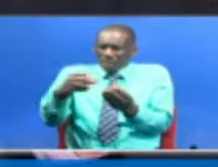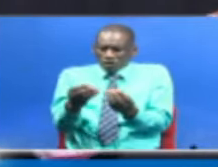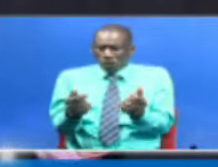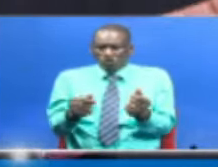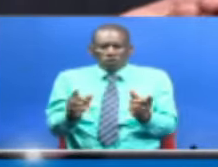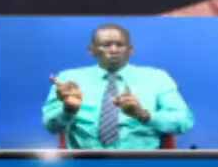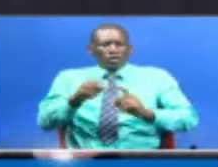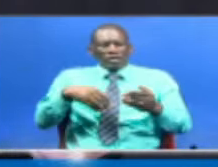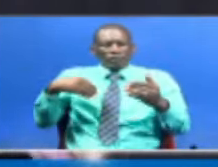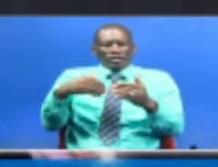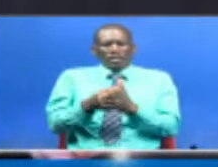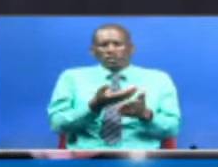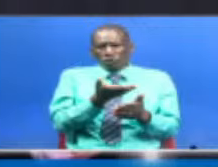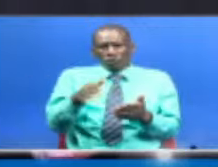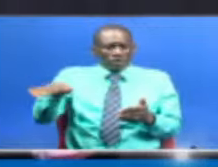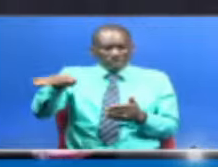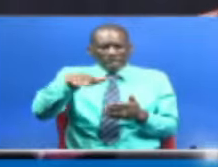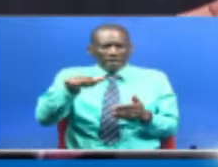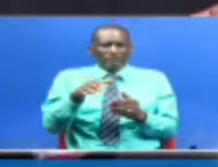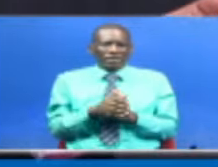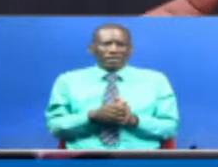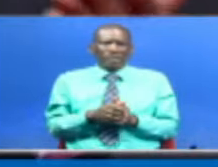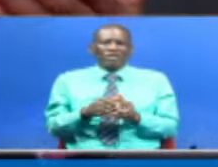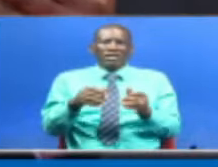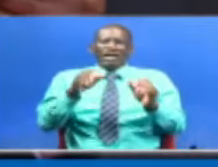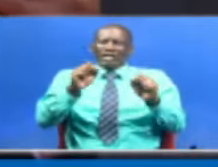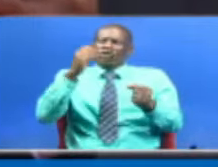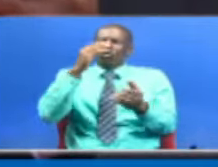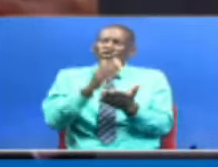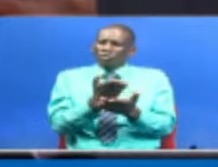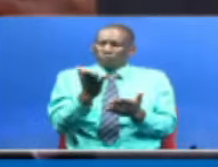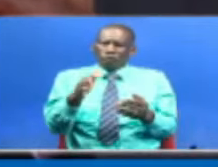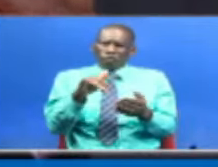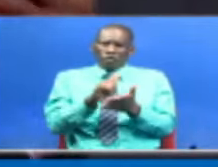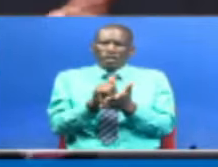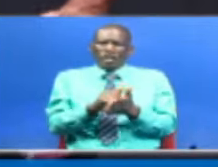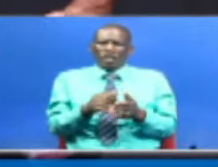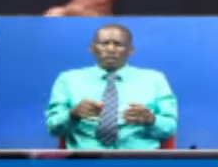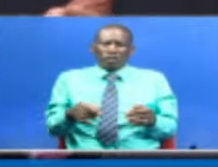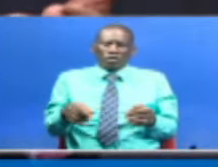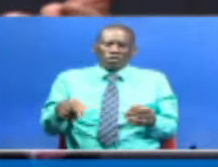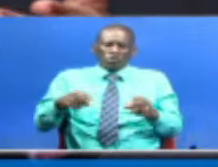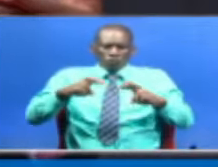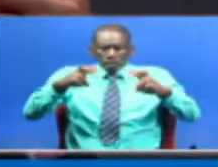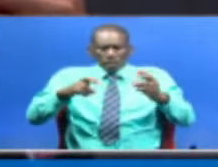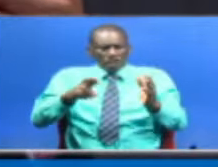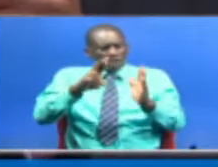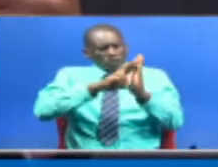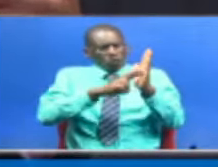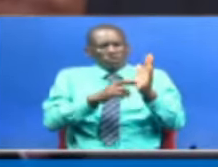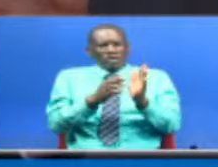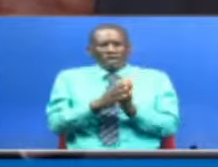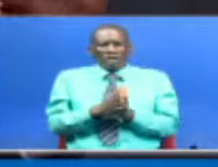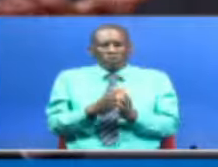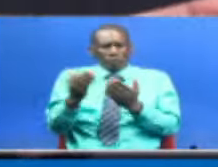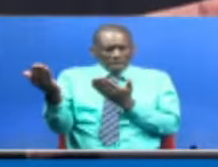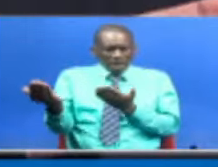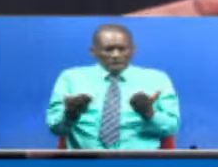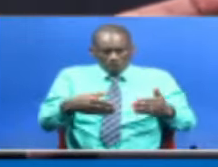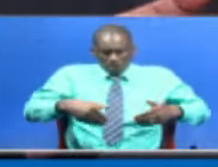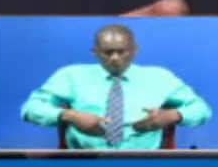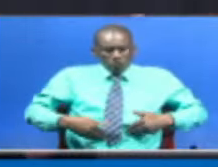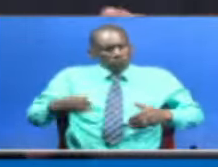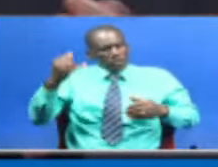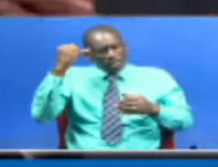reach those areas. And I can assure you, we're going to look at regulations and allow our young